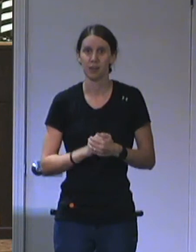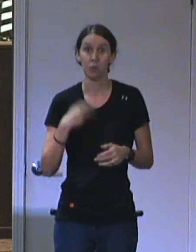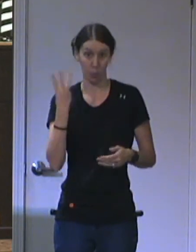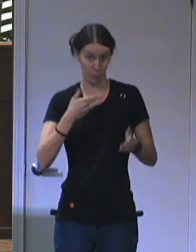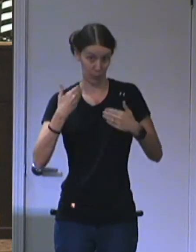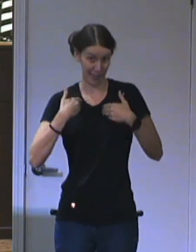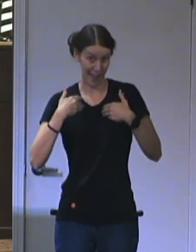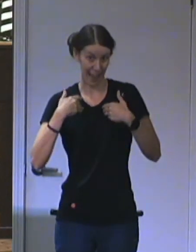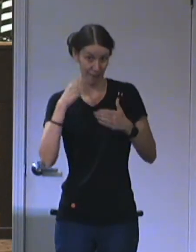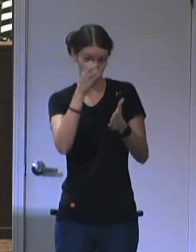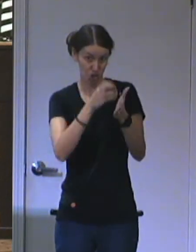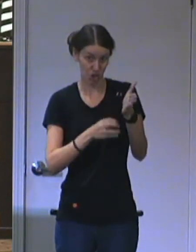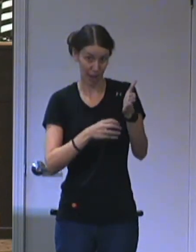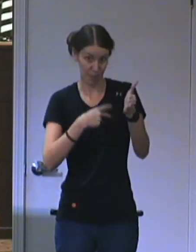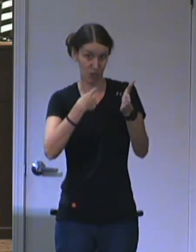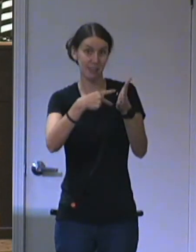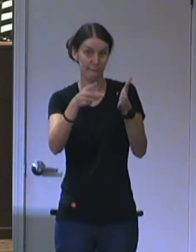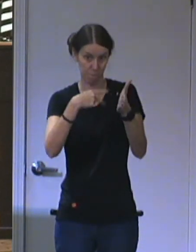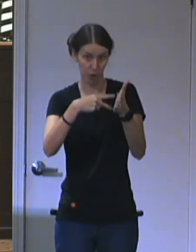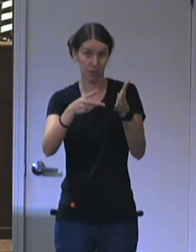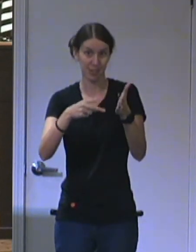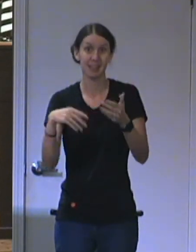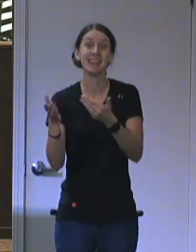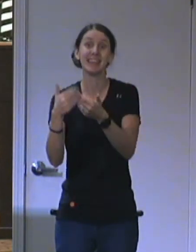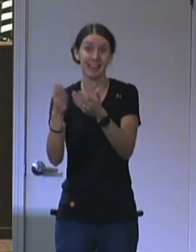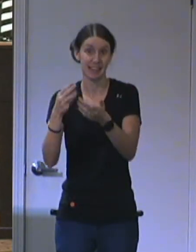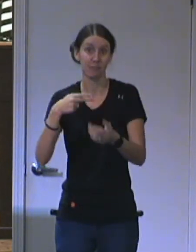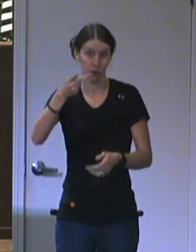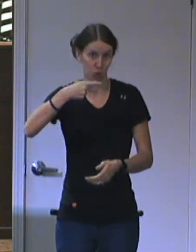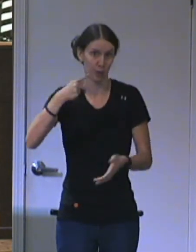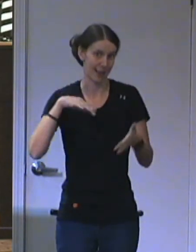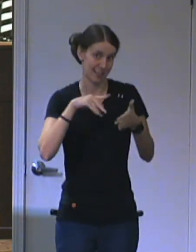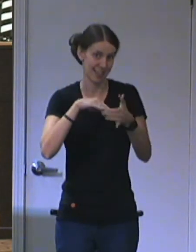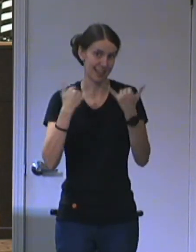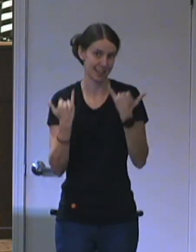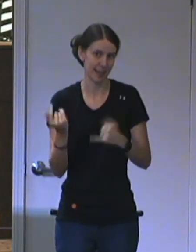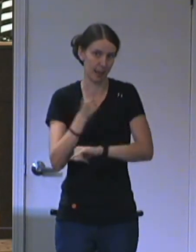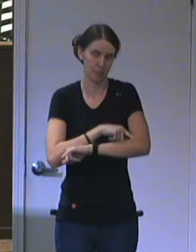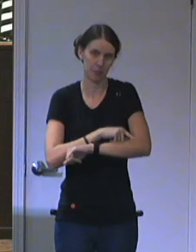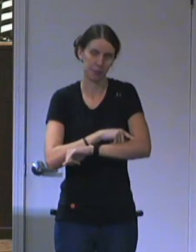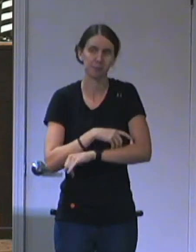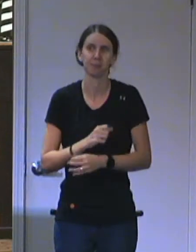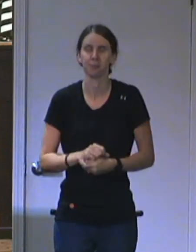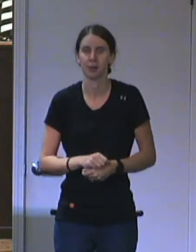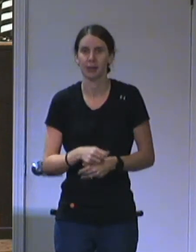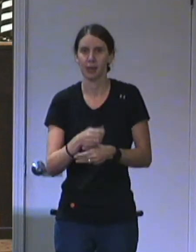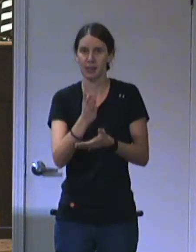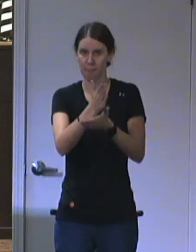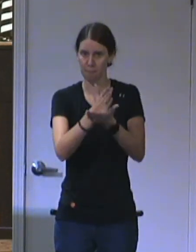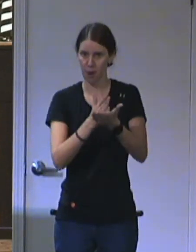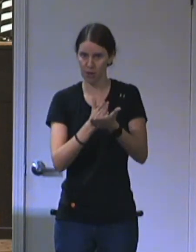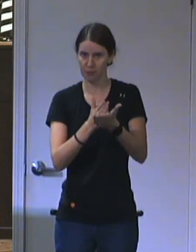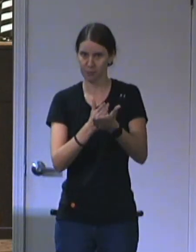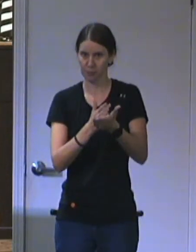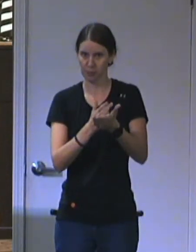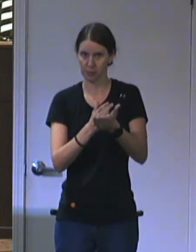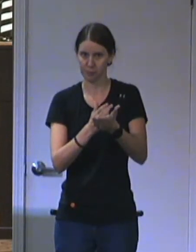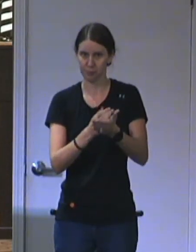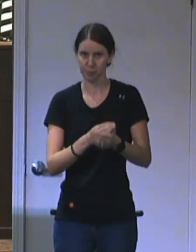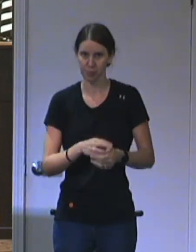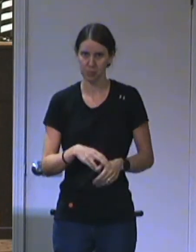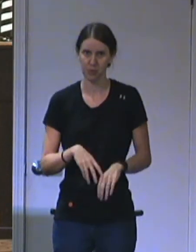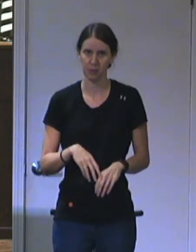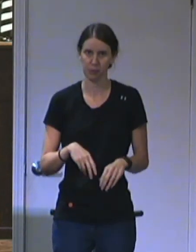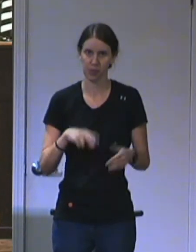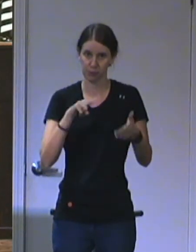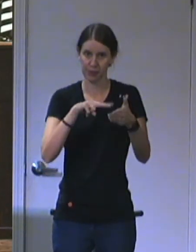can study it easier. Those were added later. But in this passage, we've just come out of a situation